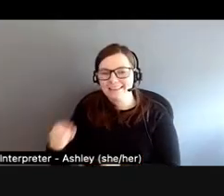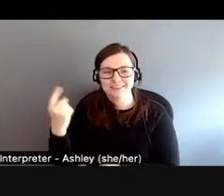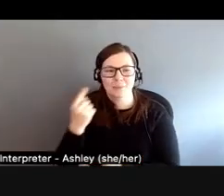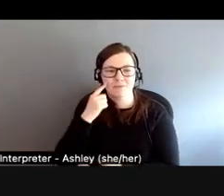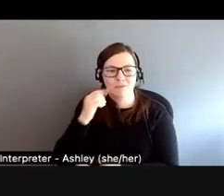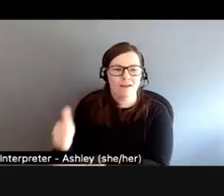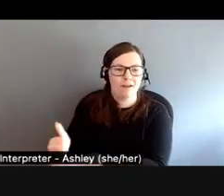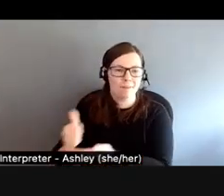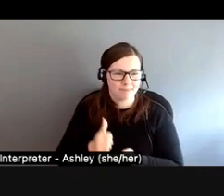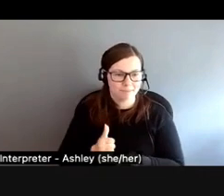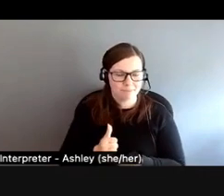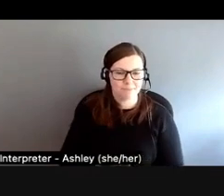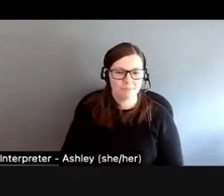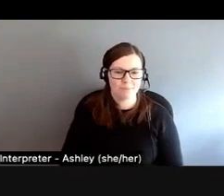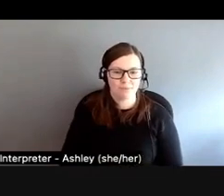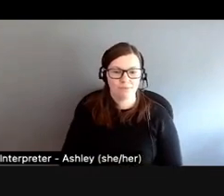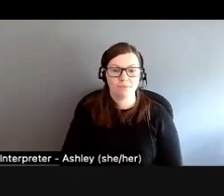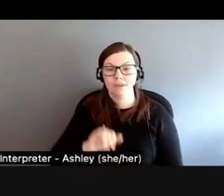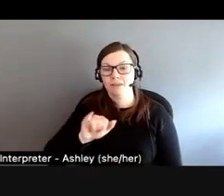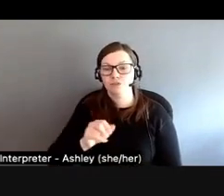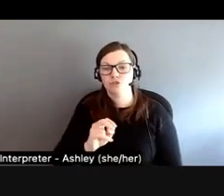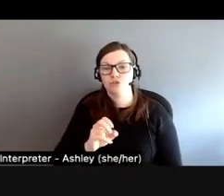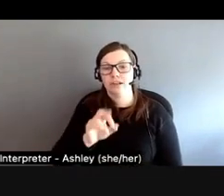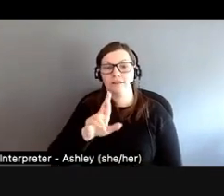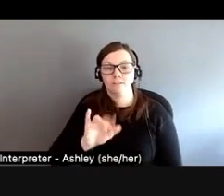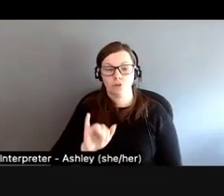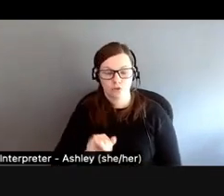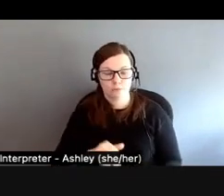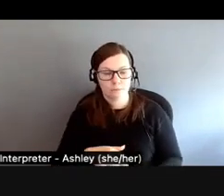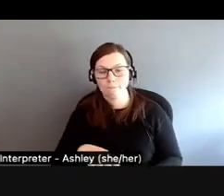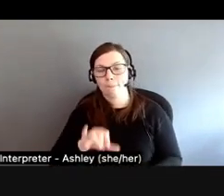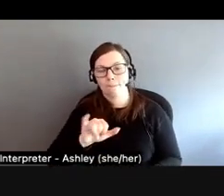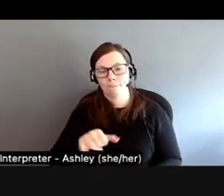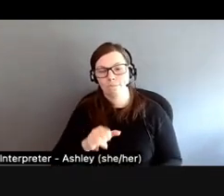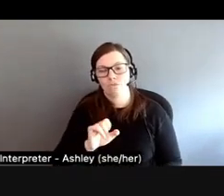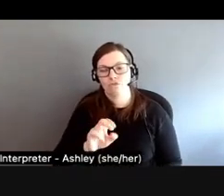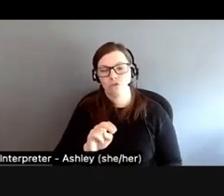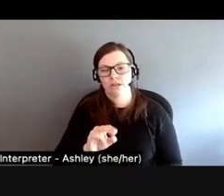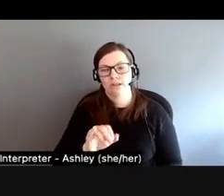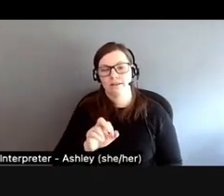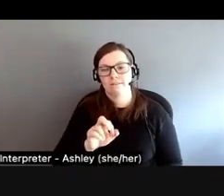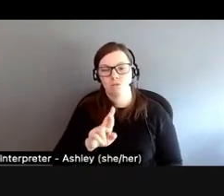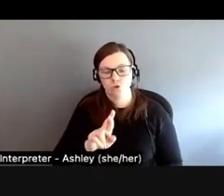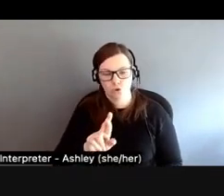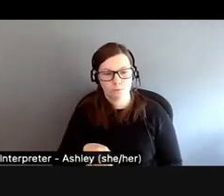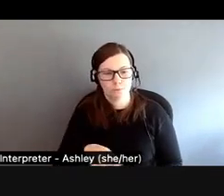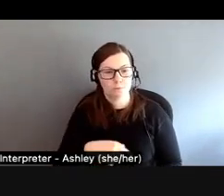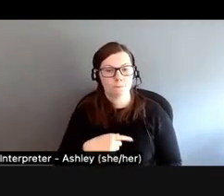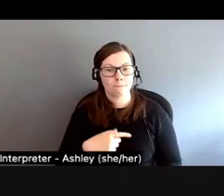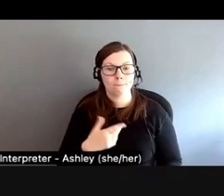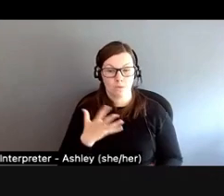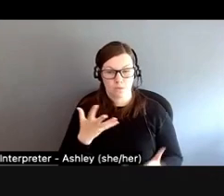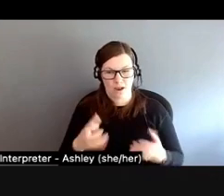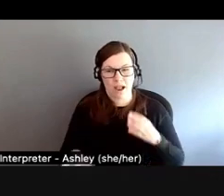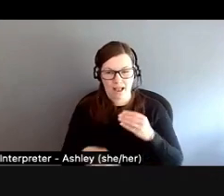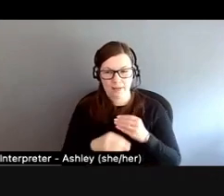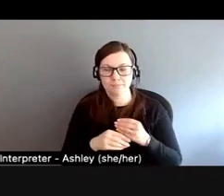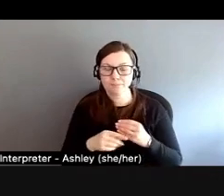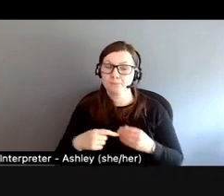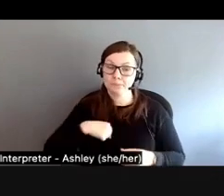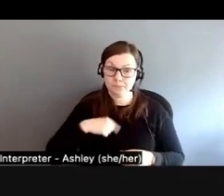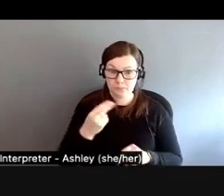have used TikTok very limitedly, but we've used it mostly for marketing purposes. So we haven't quite